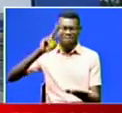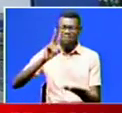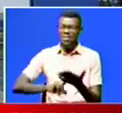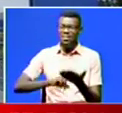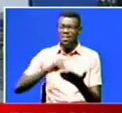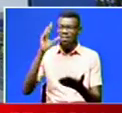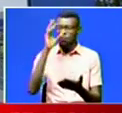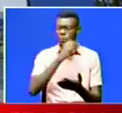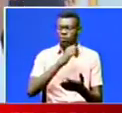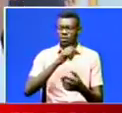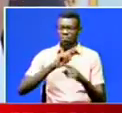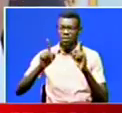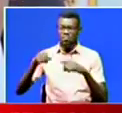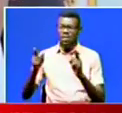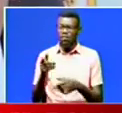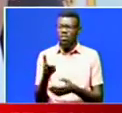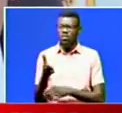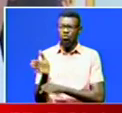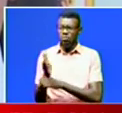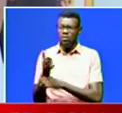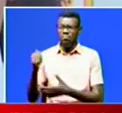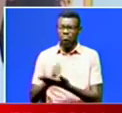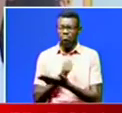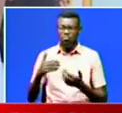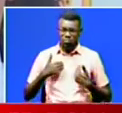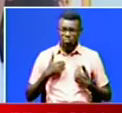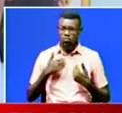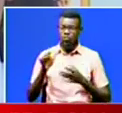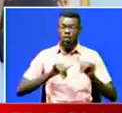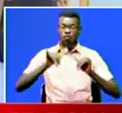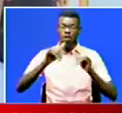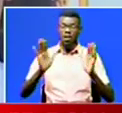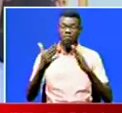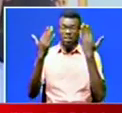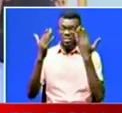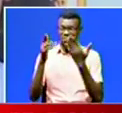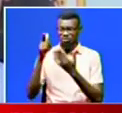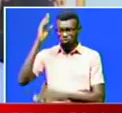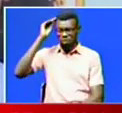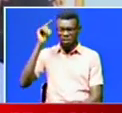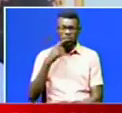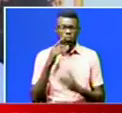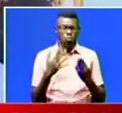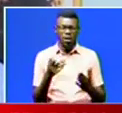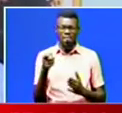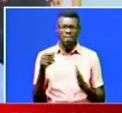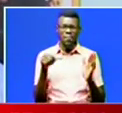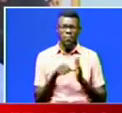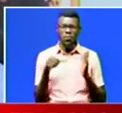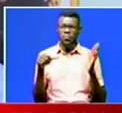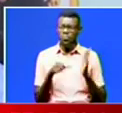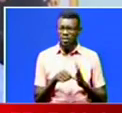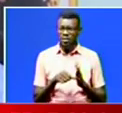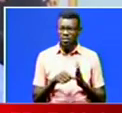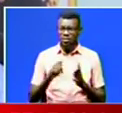having diplomatic passports. Somalia Foreign Affairs Minister then terming the move as one likely to destabilize the